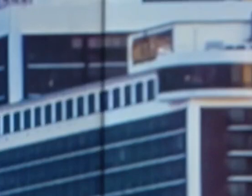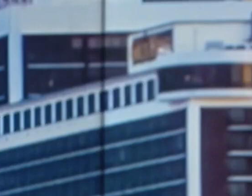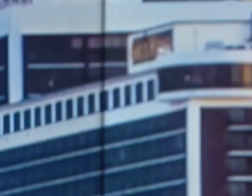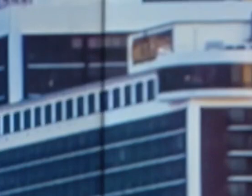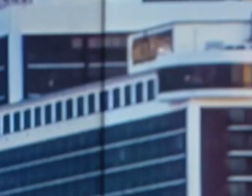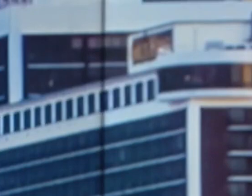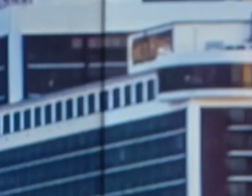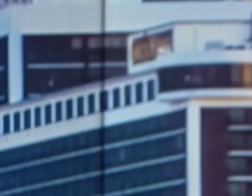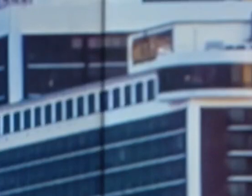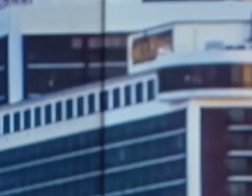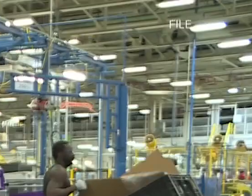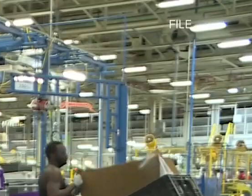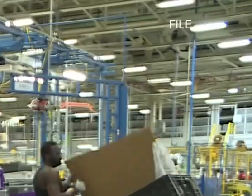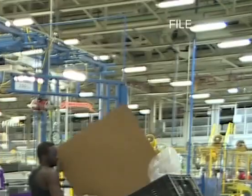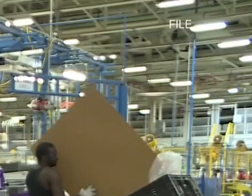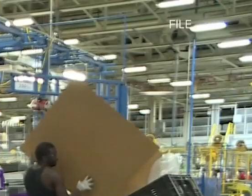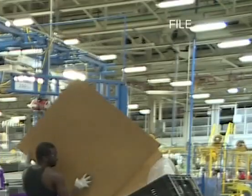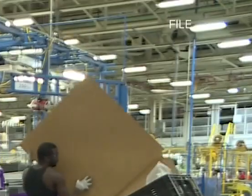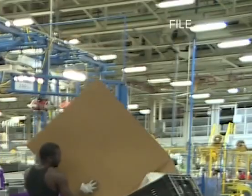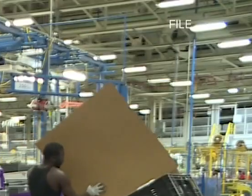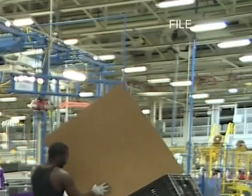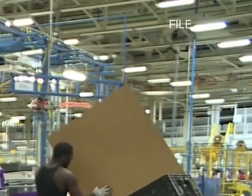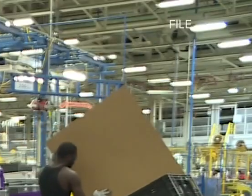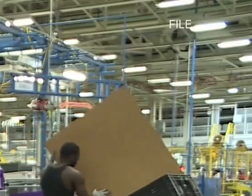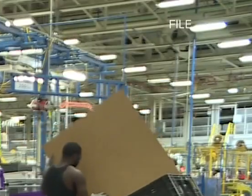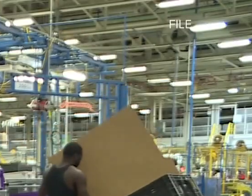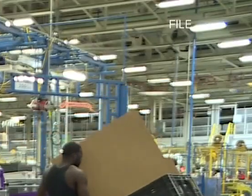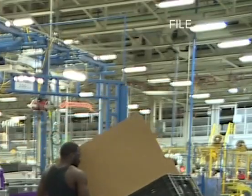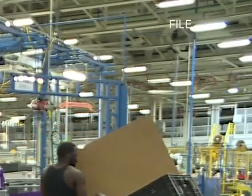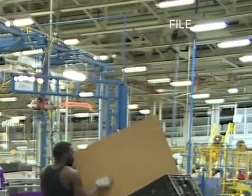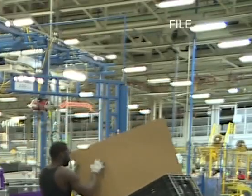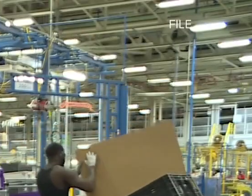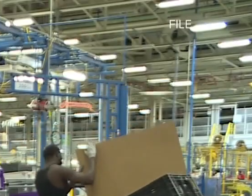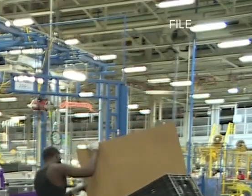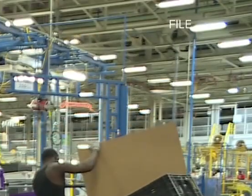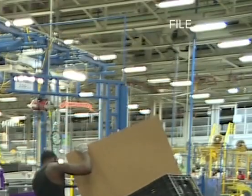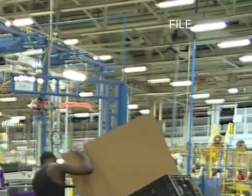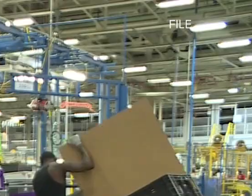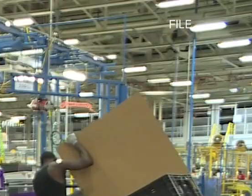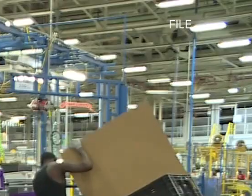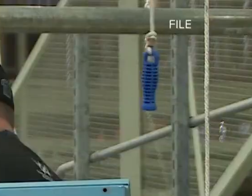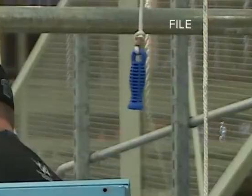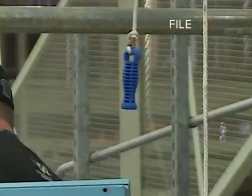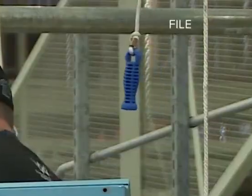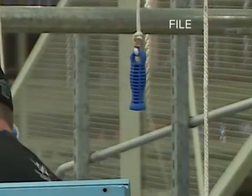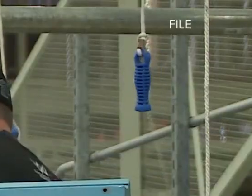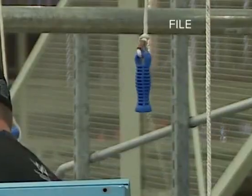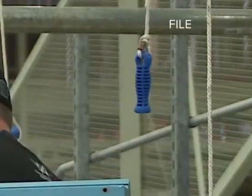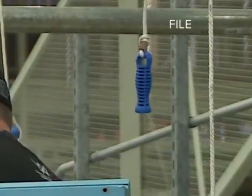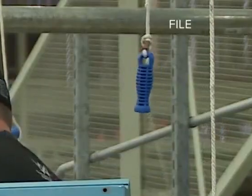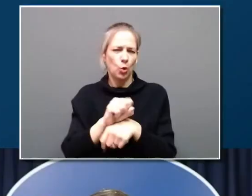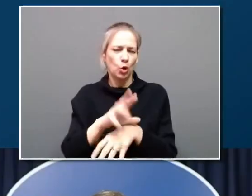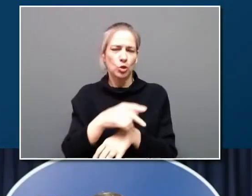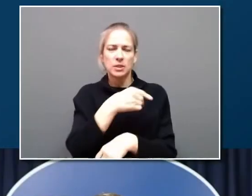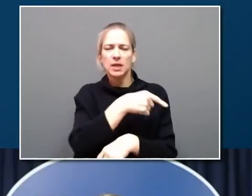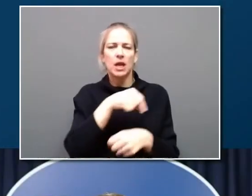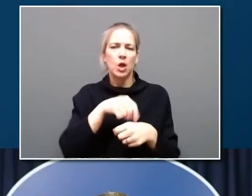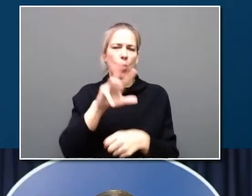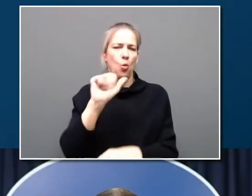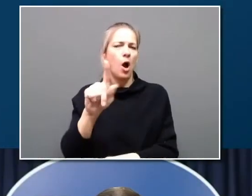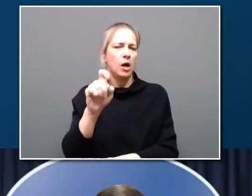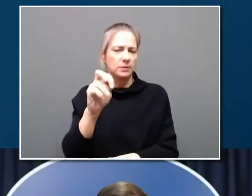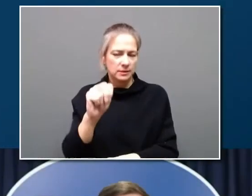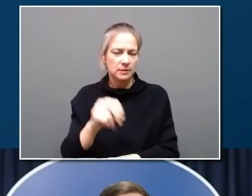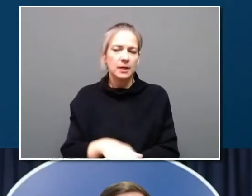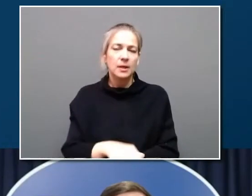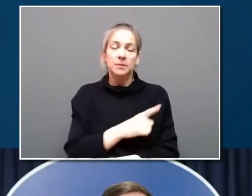companies across Kentucky, including training over 1,000 employees at GE Appliances right here in Louisville. Kentucky's